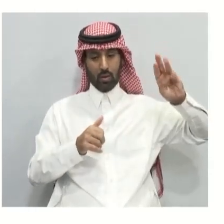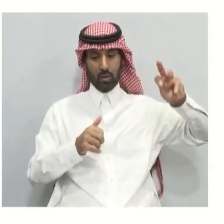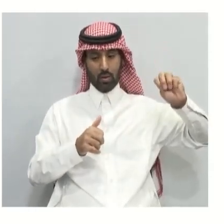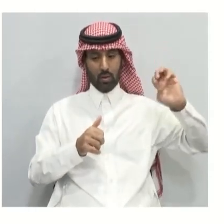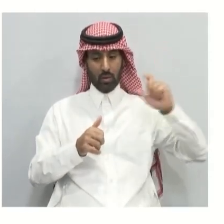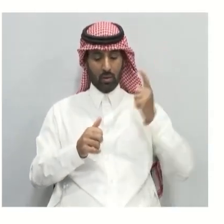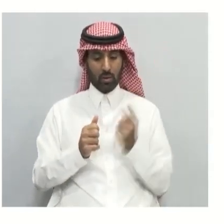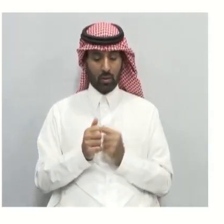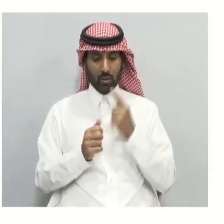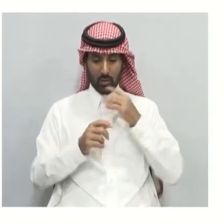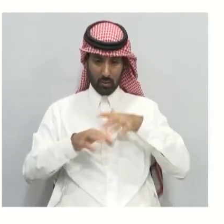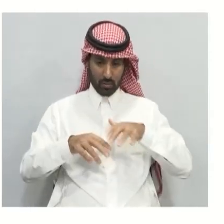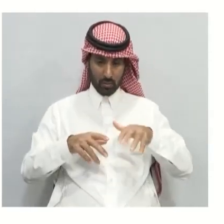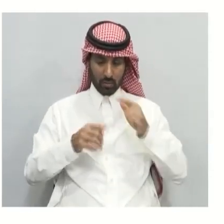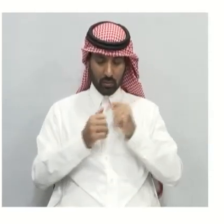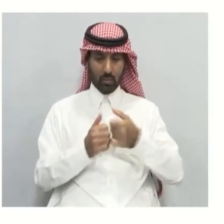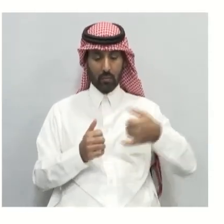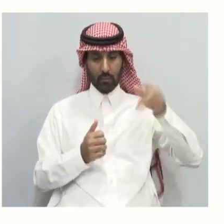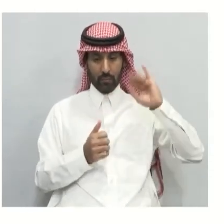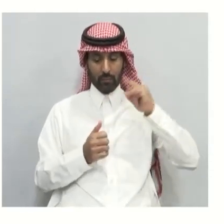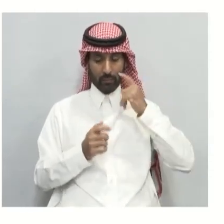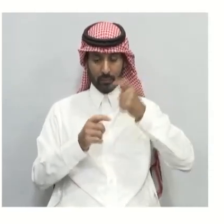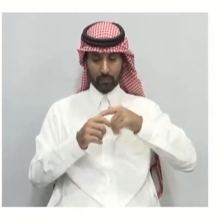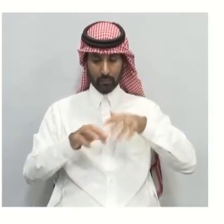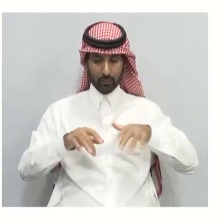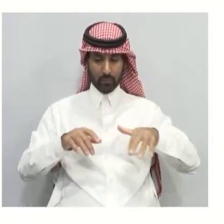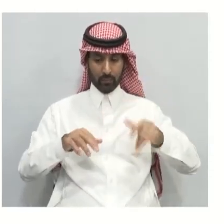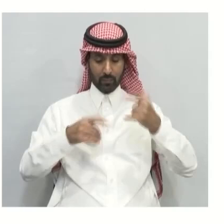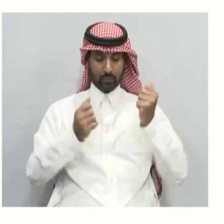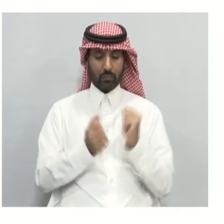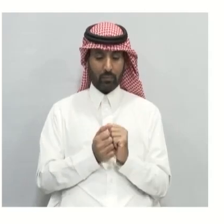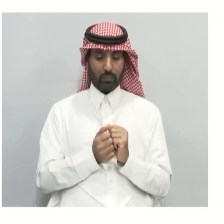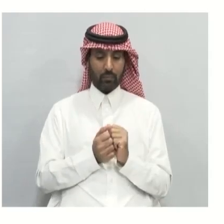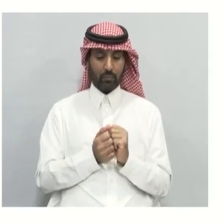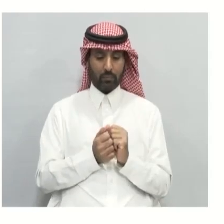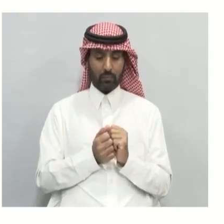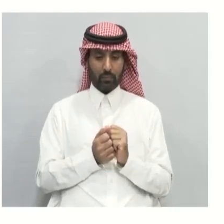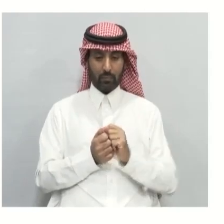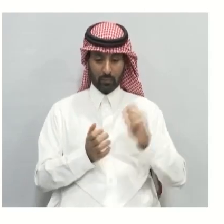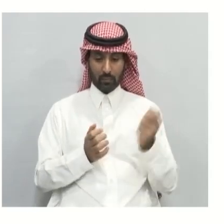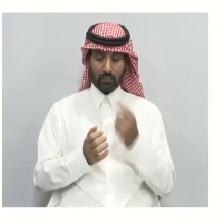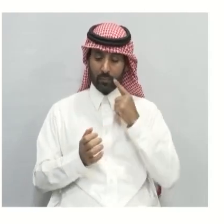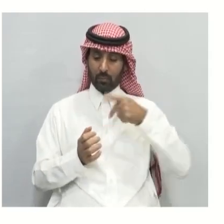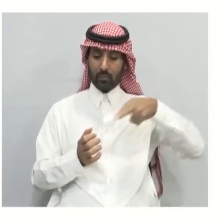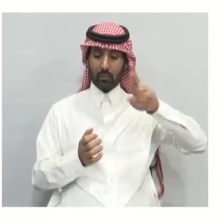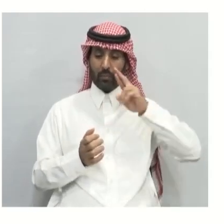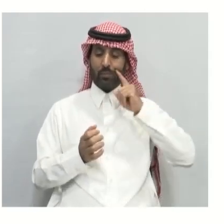1981, we can relate it to which invention? To the computer. Wright